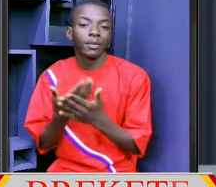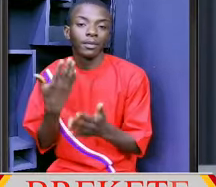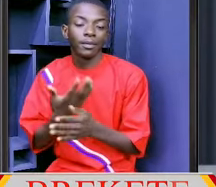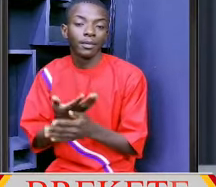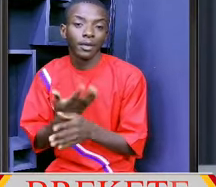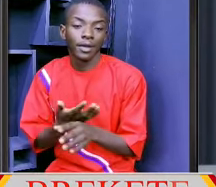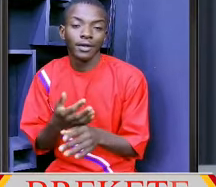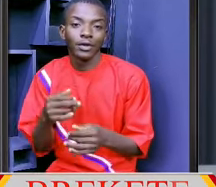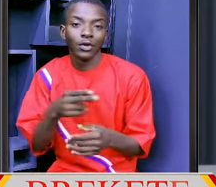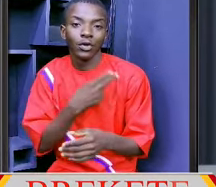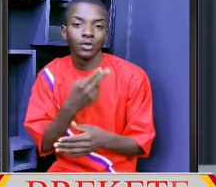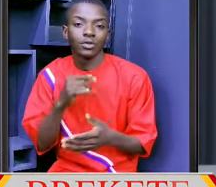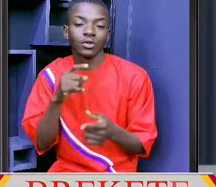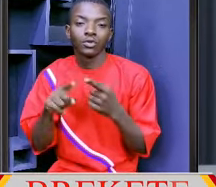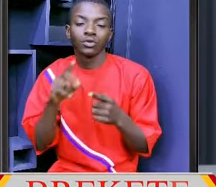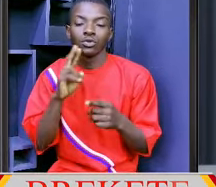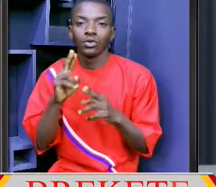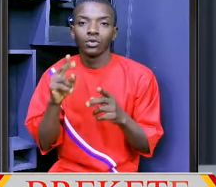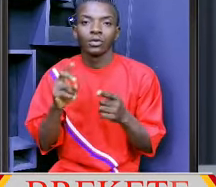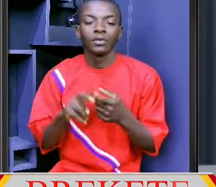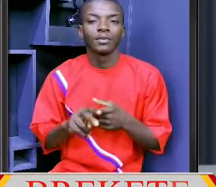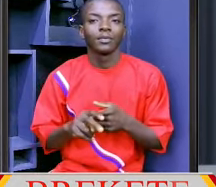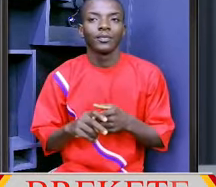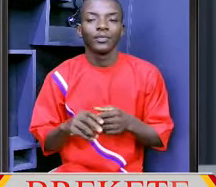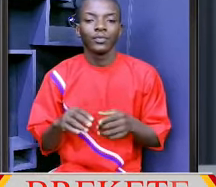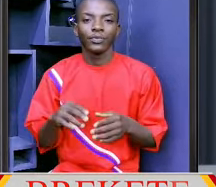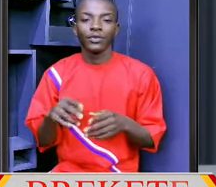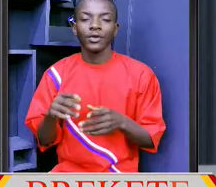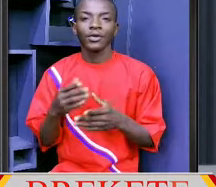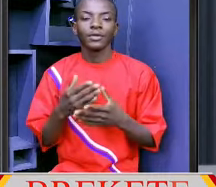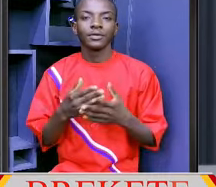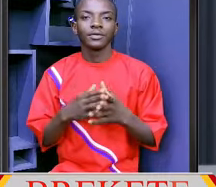the hospital, make them talk to them. No mention in name.